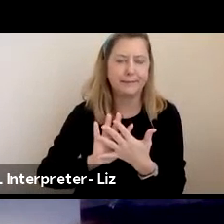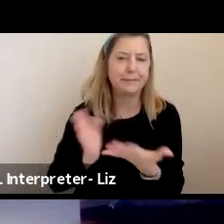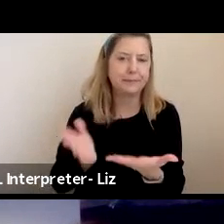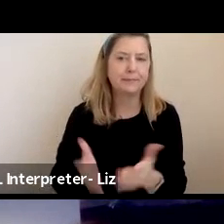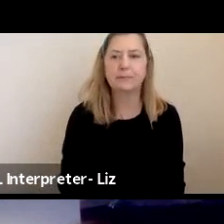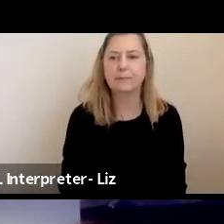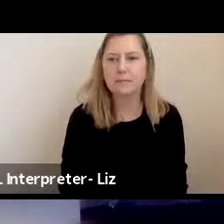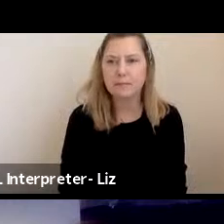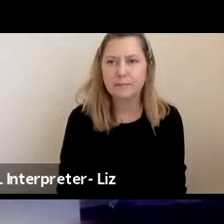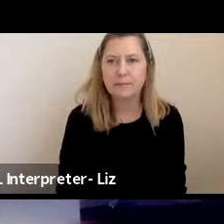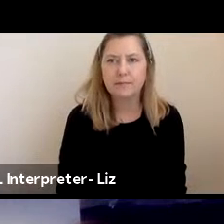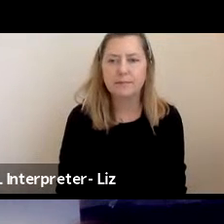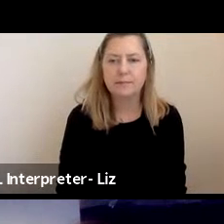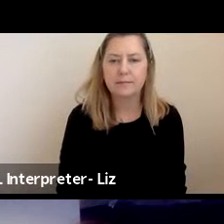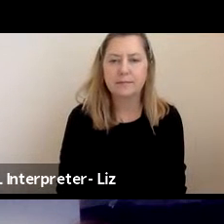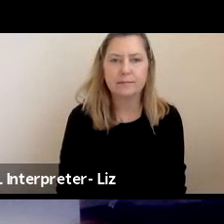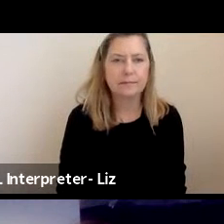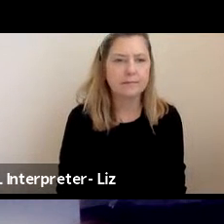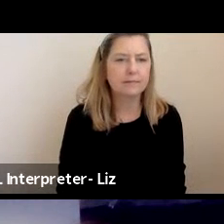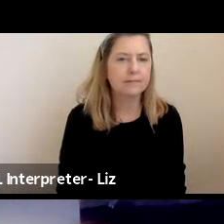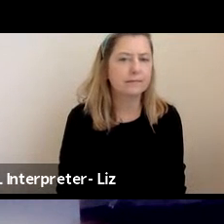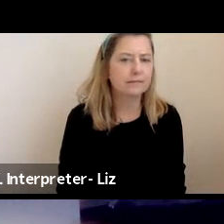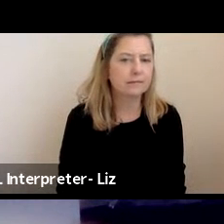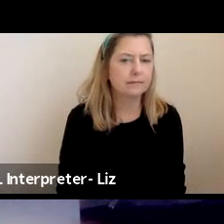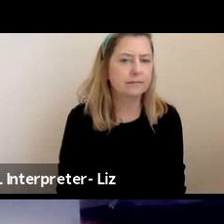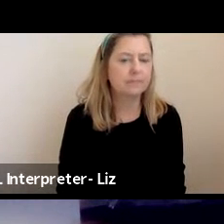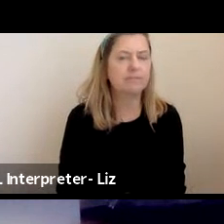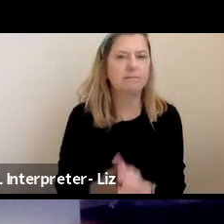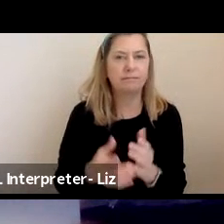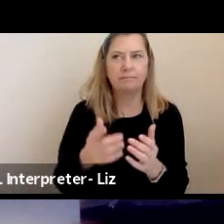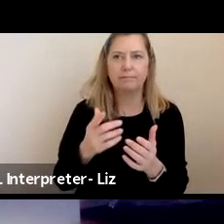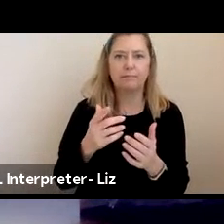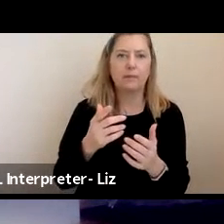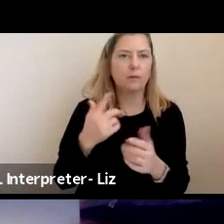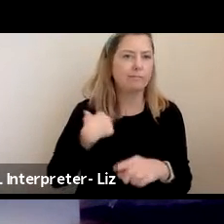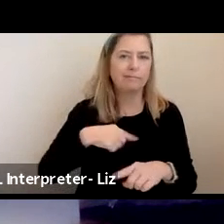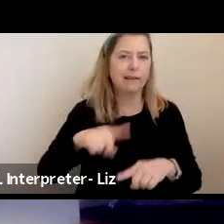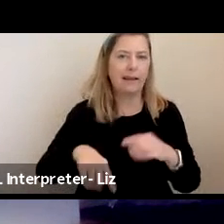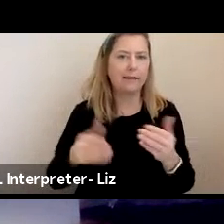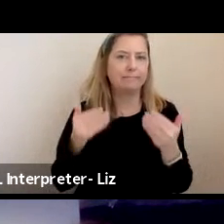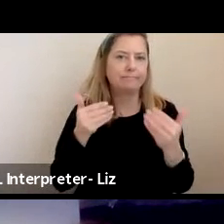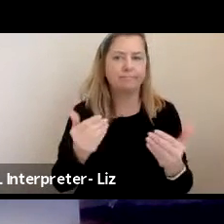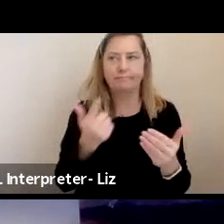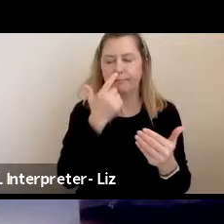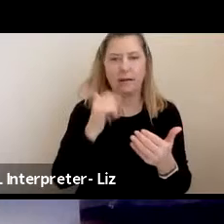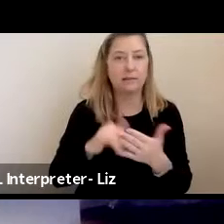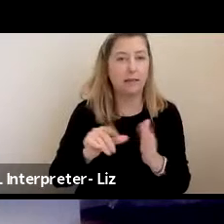See, unfortunately, the captioner, it's impacting her.